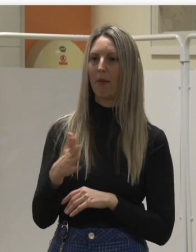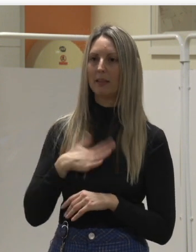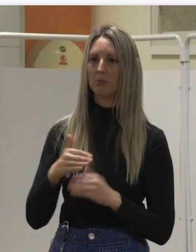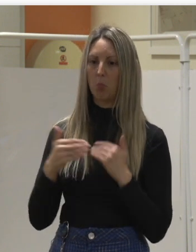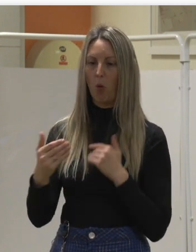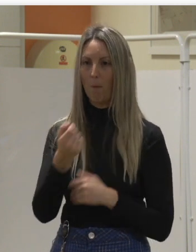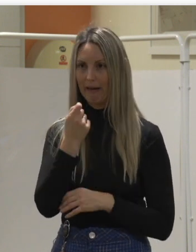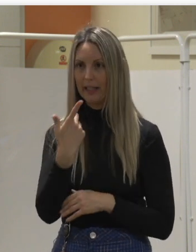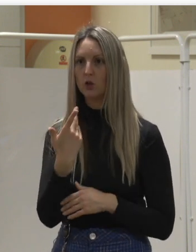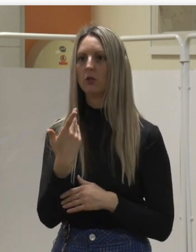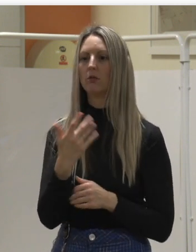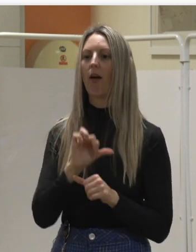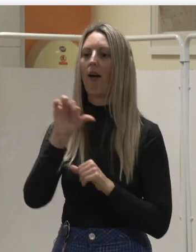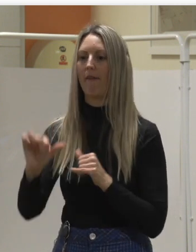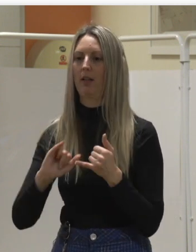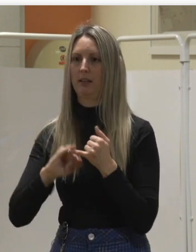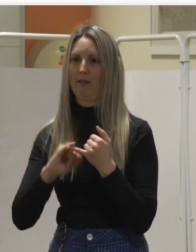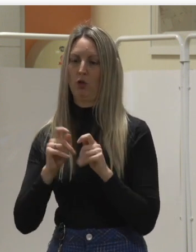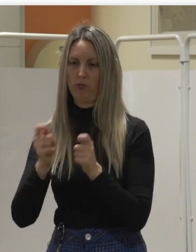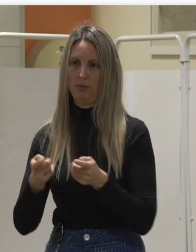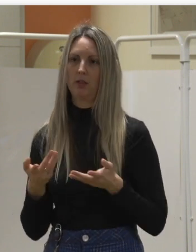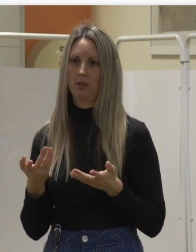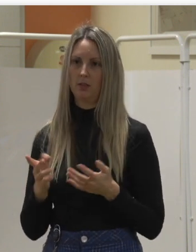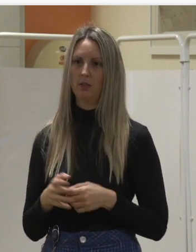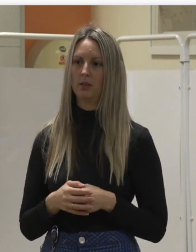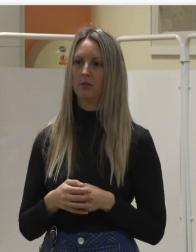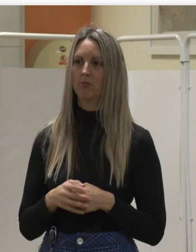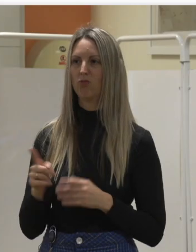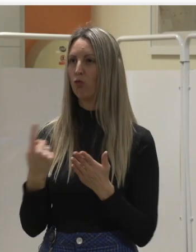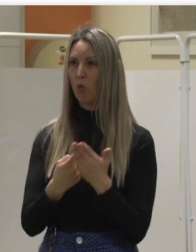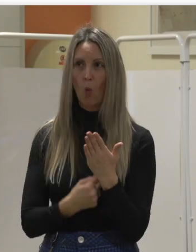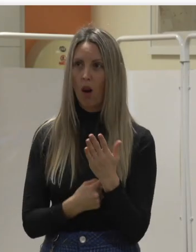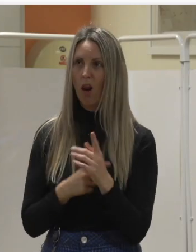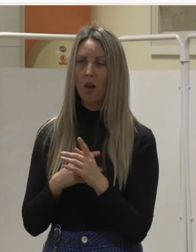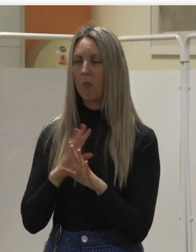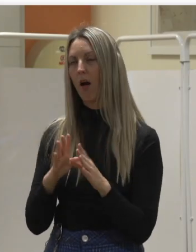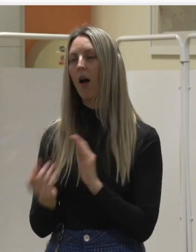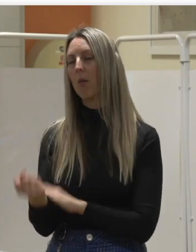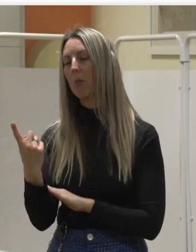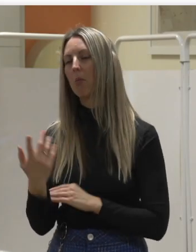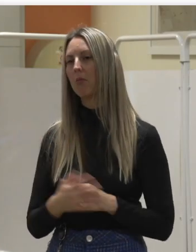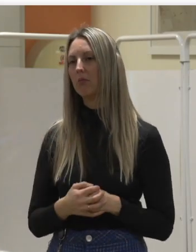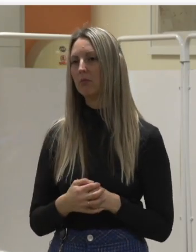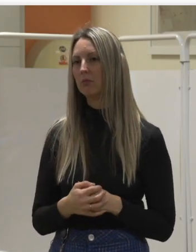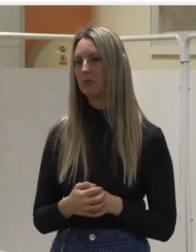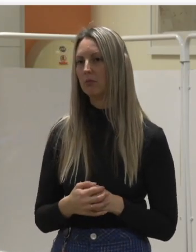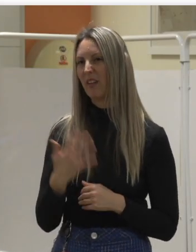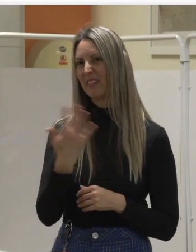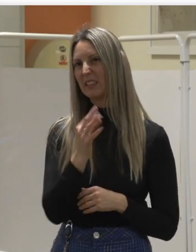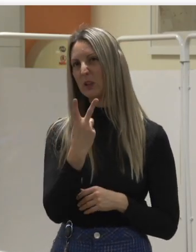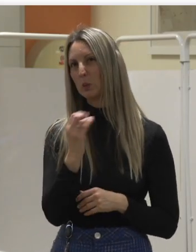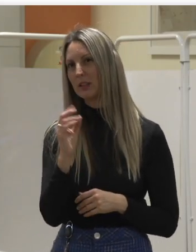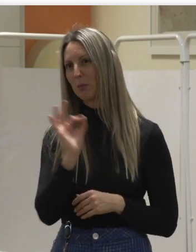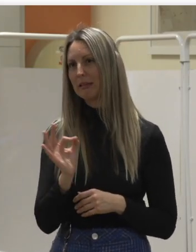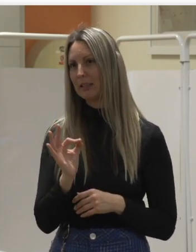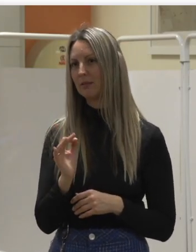them out of steroid treatment. And that is not the rule, but it does happen. About 15-20% of people